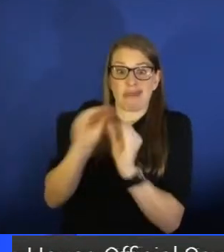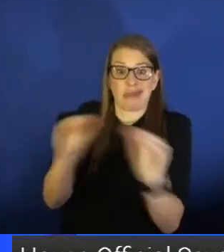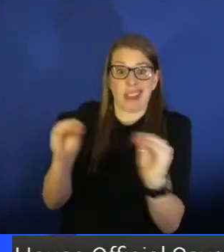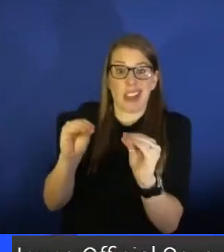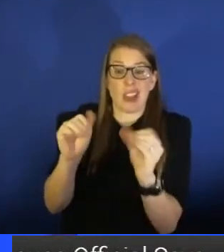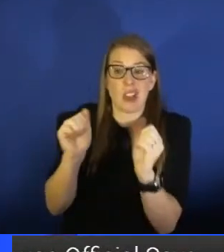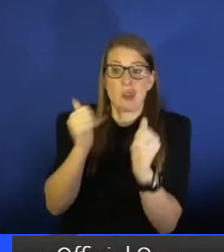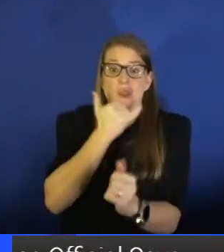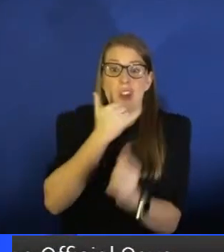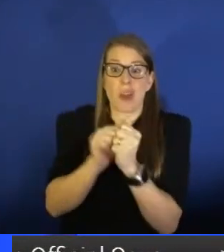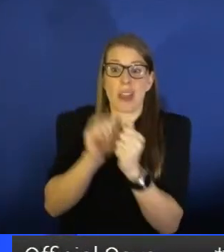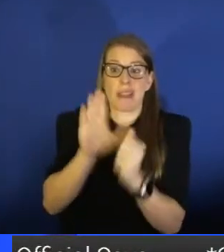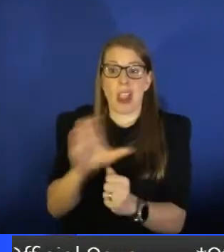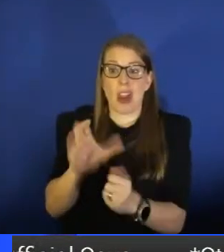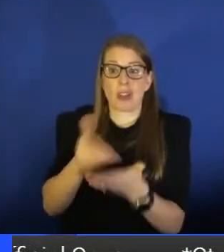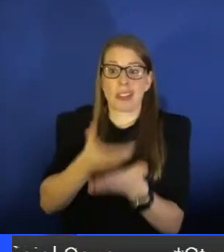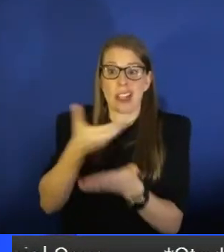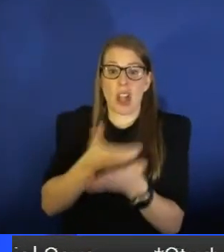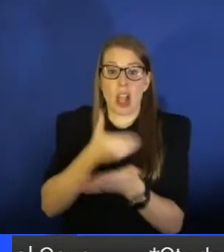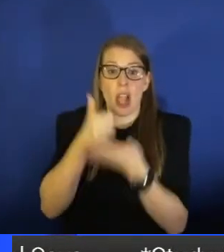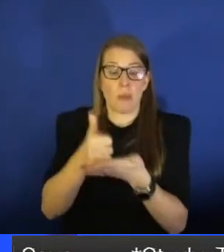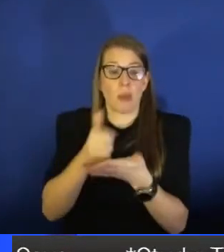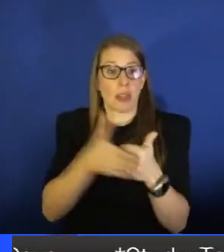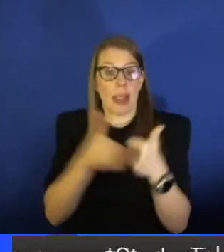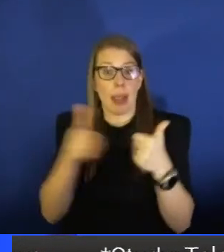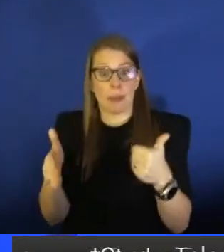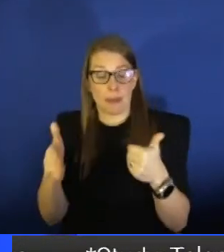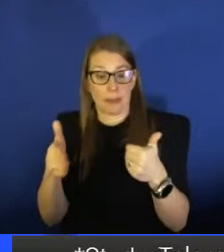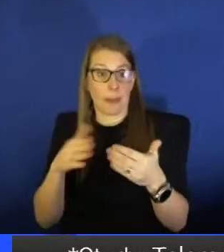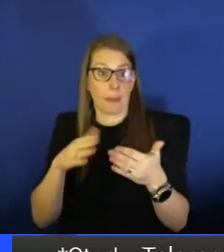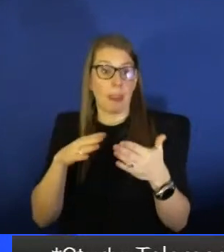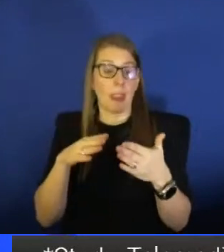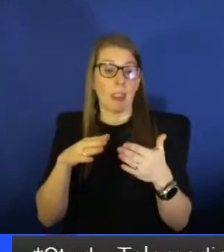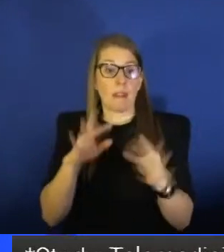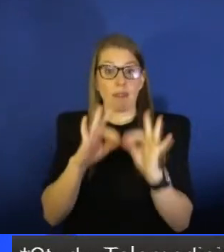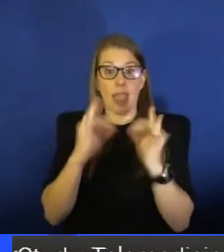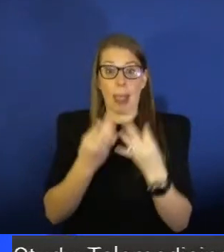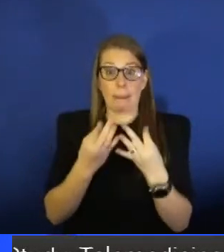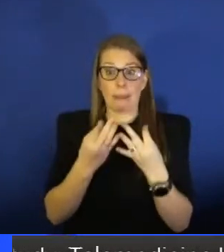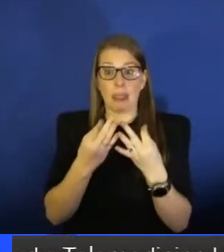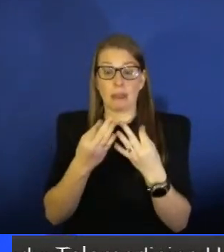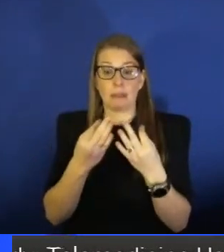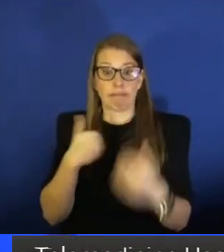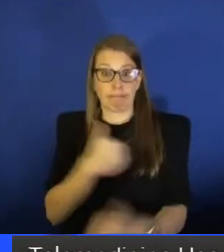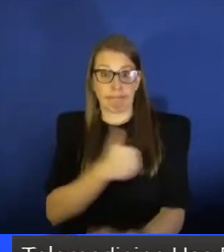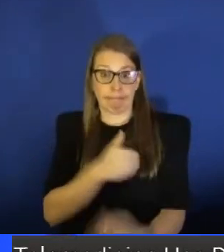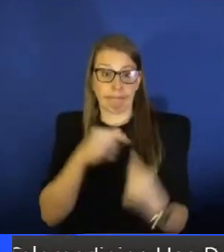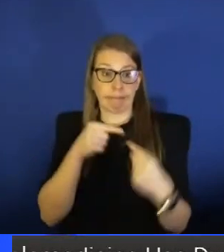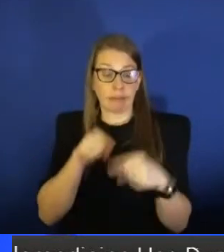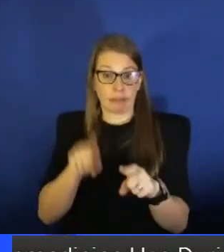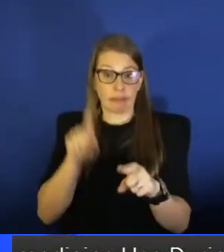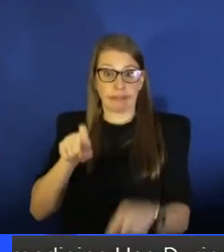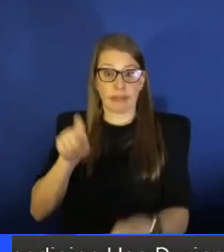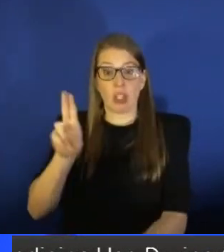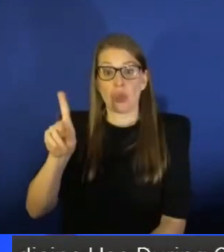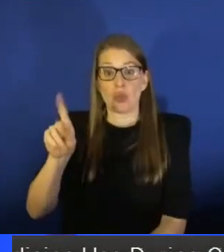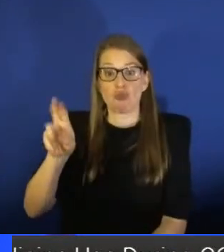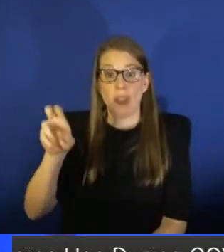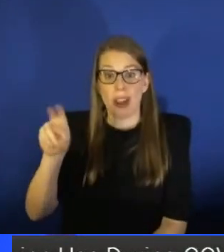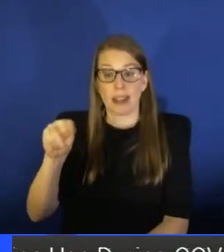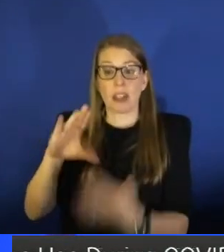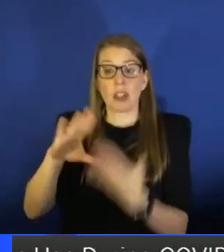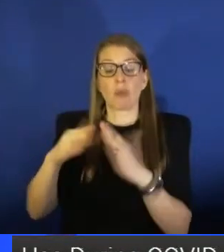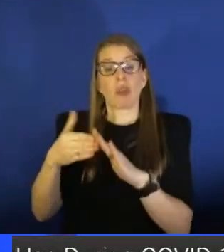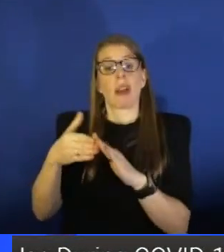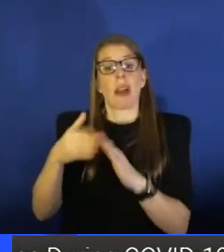cereal. While helping your neighbors, family members, and strangers in need, while also helping those in Ukraine. The Community Blood Center's